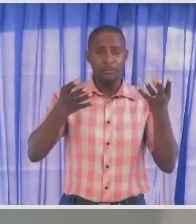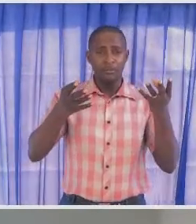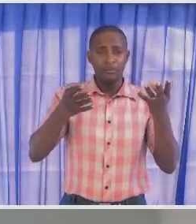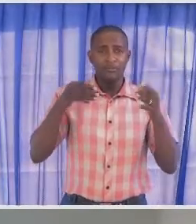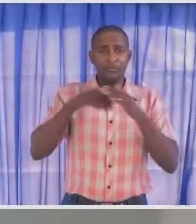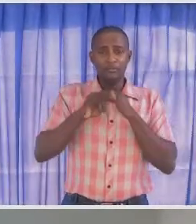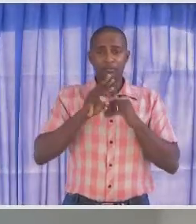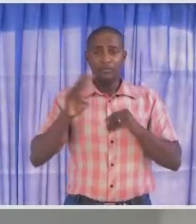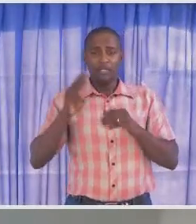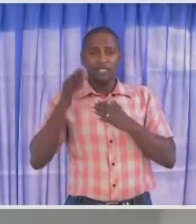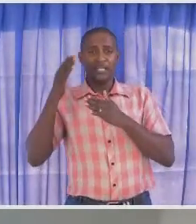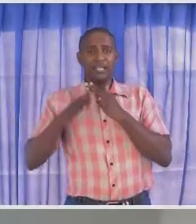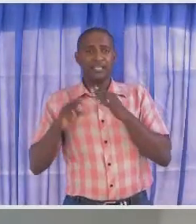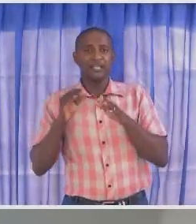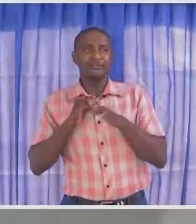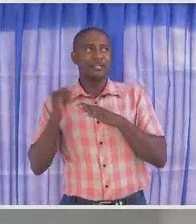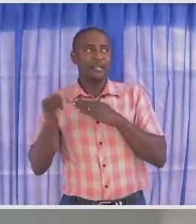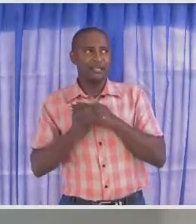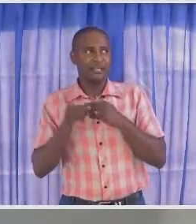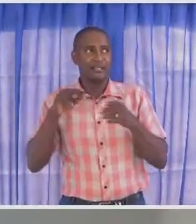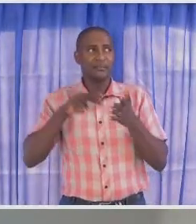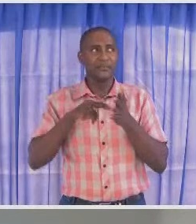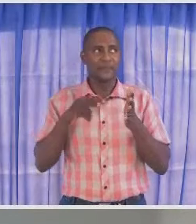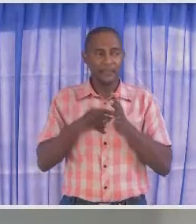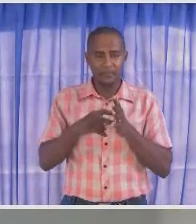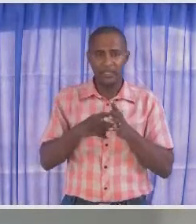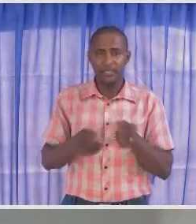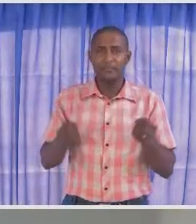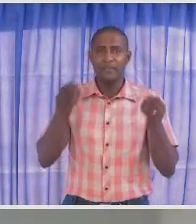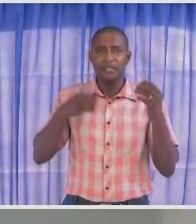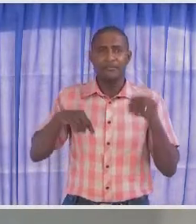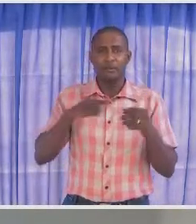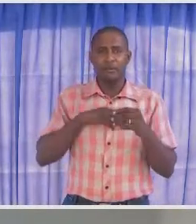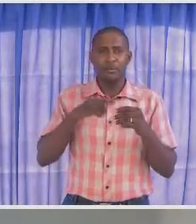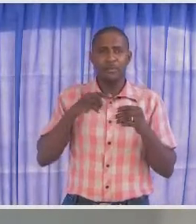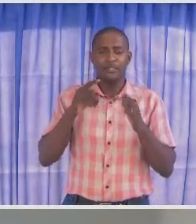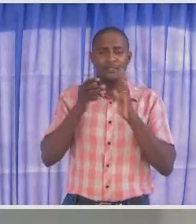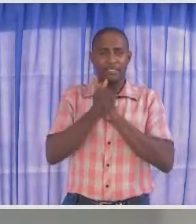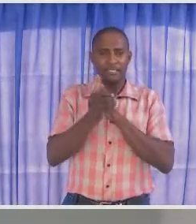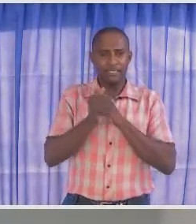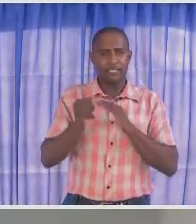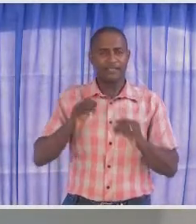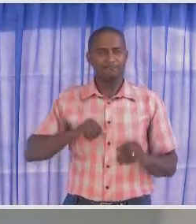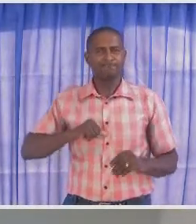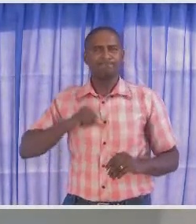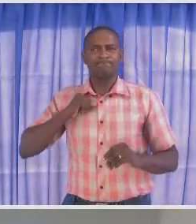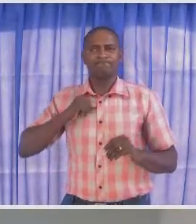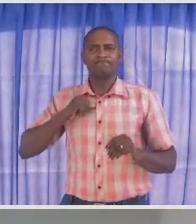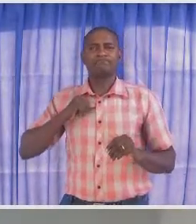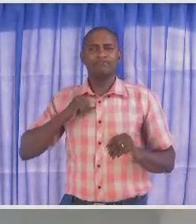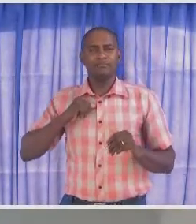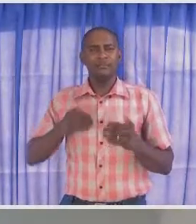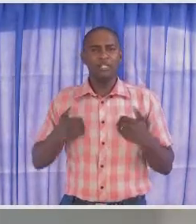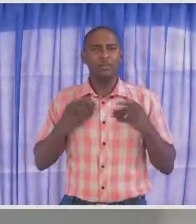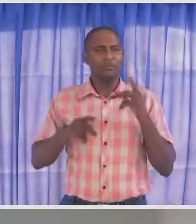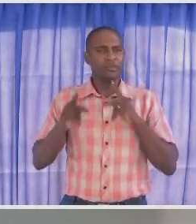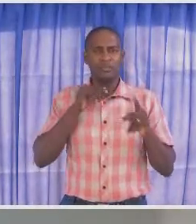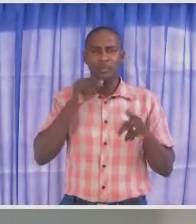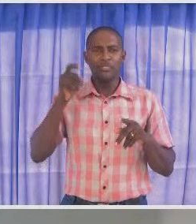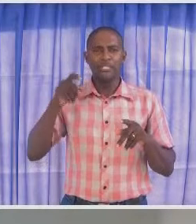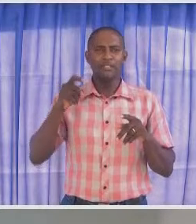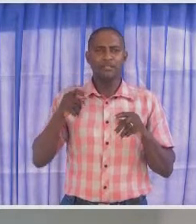the island. This means that many of our talented and ambitious young people need not face any